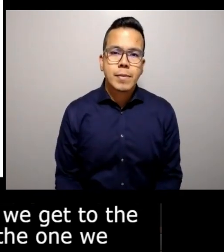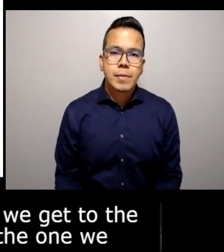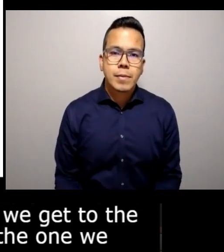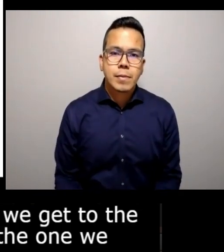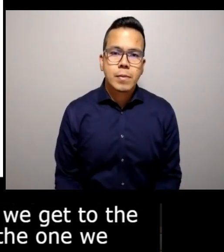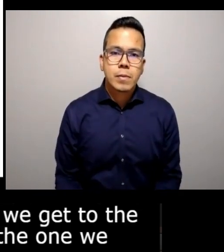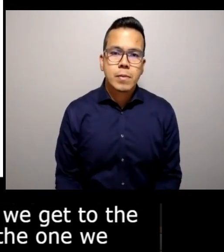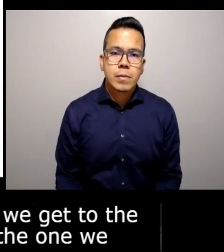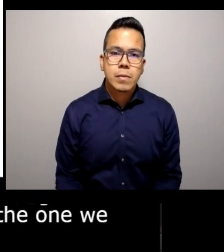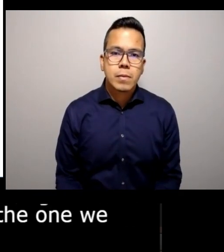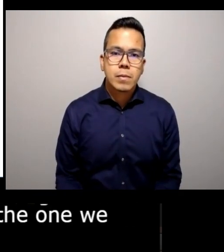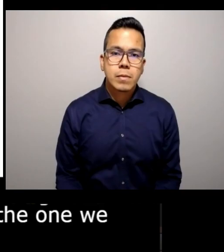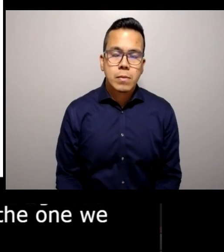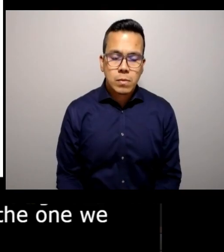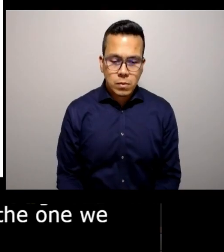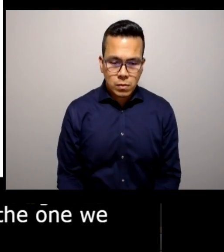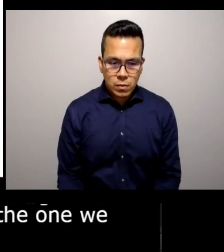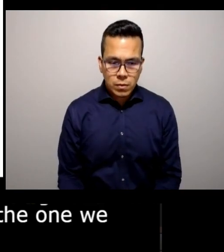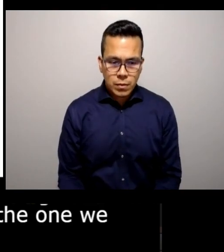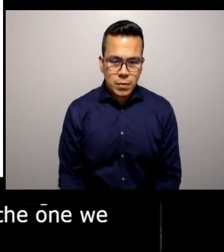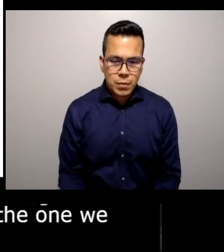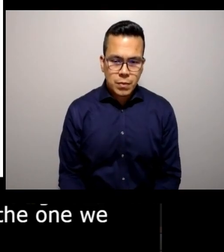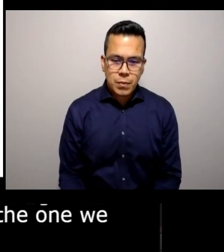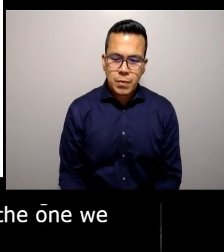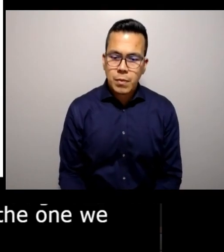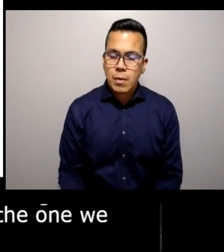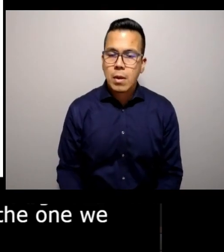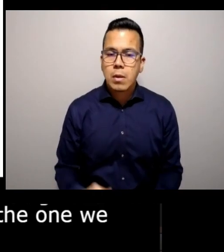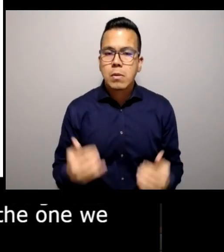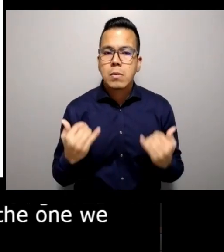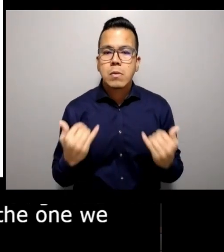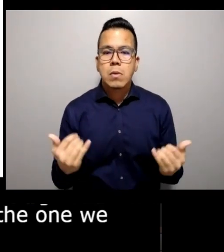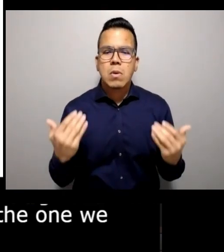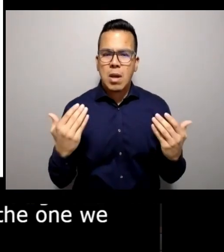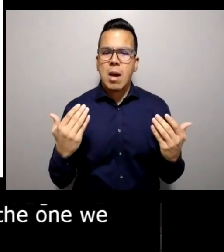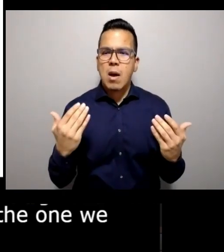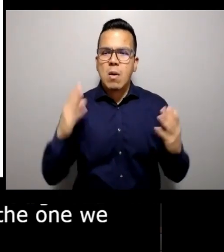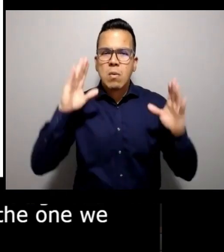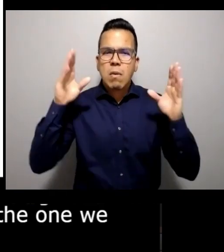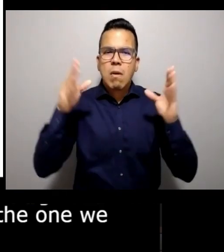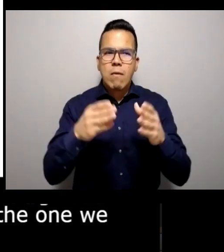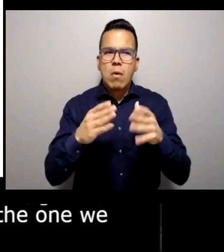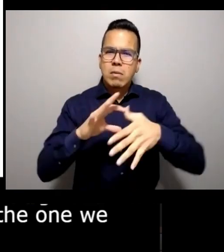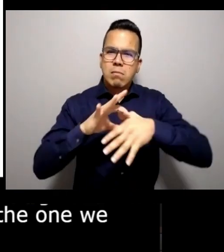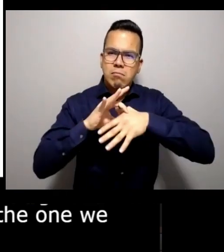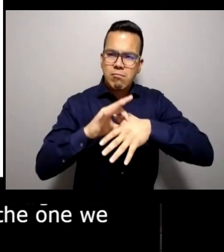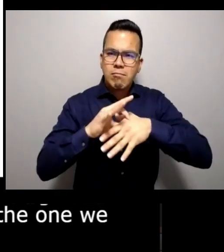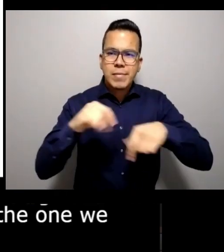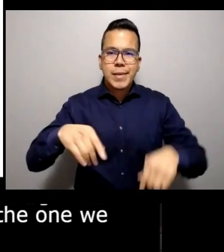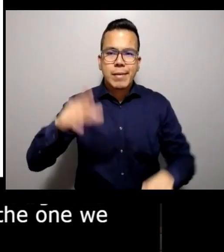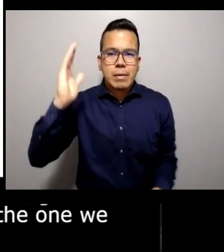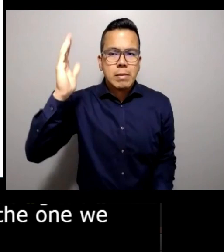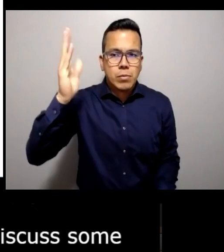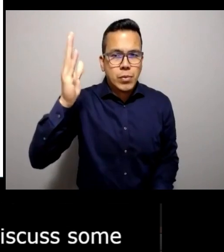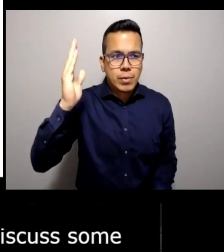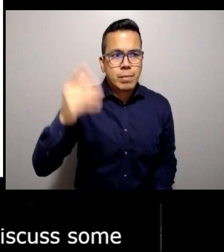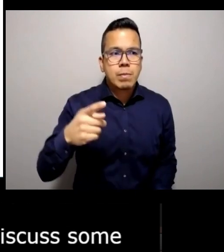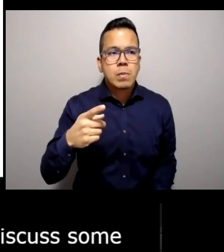let's get to the meat of this presentation and discuss some of the general principles